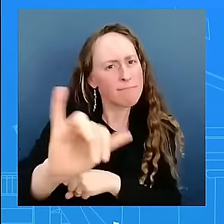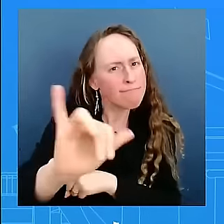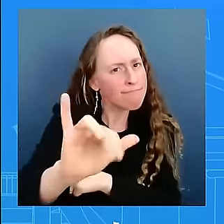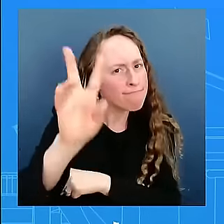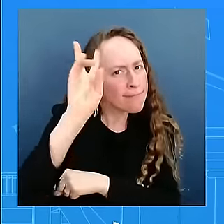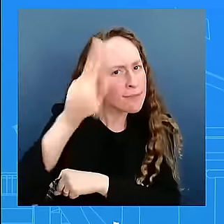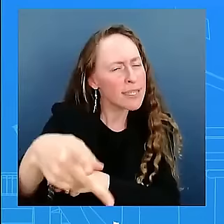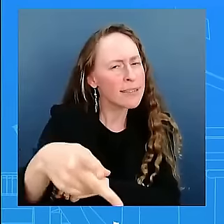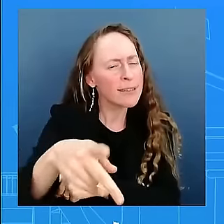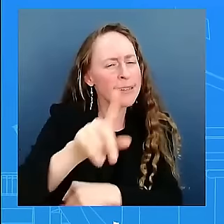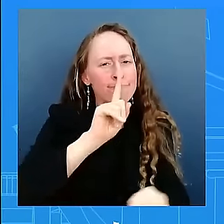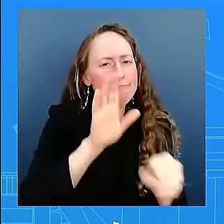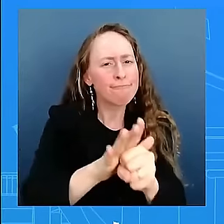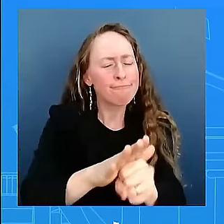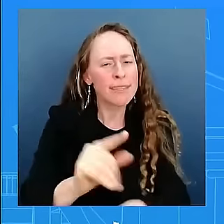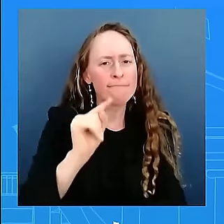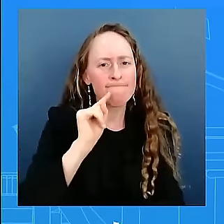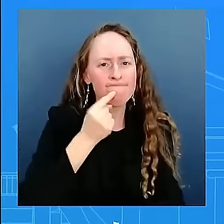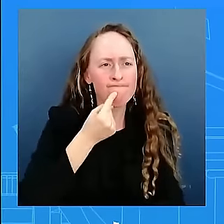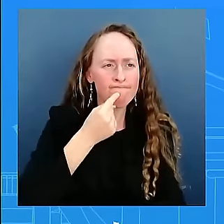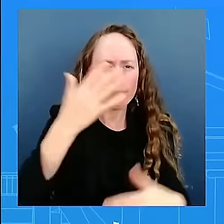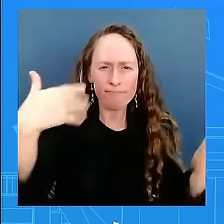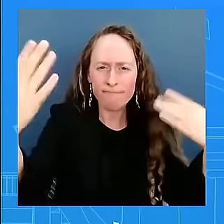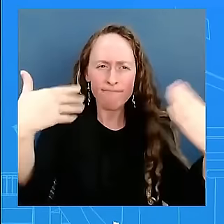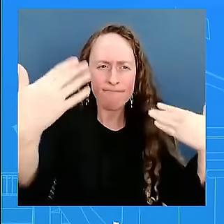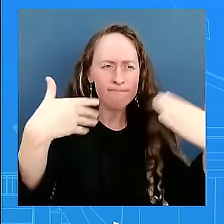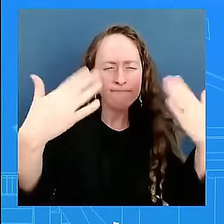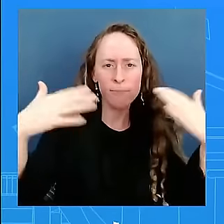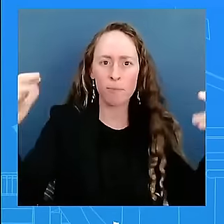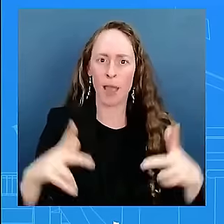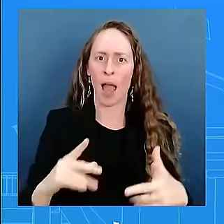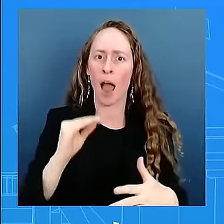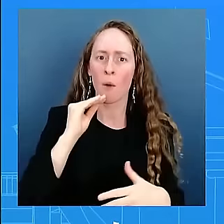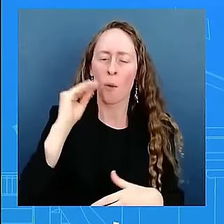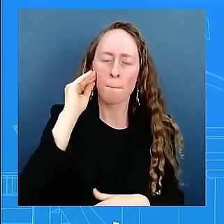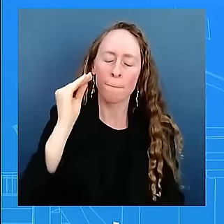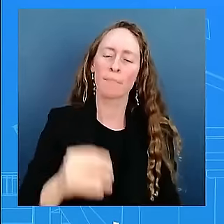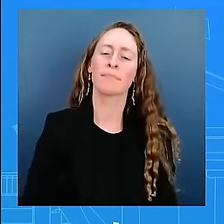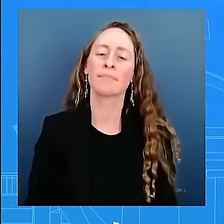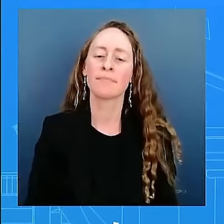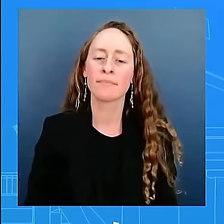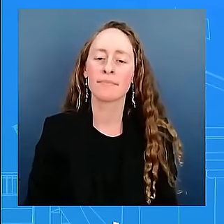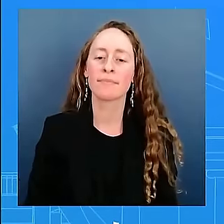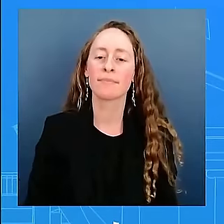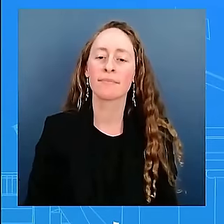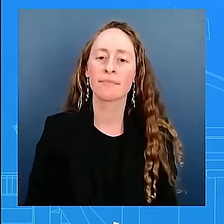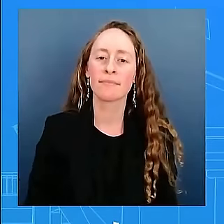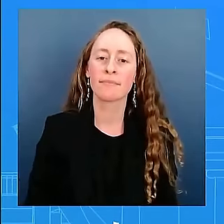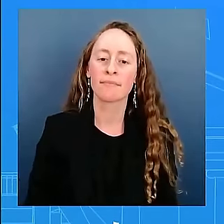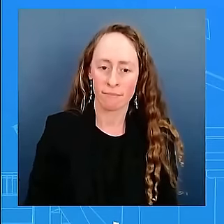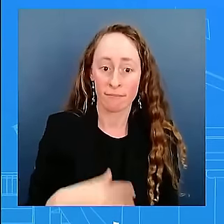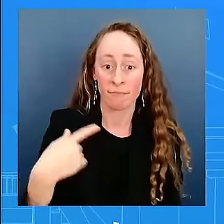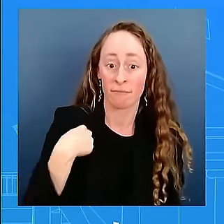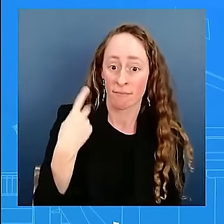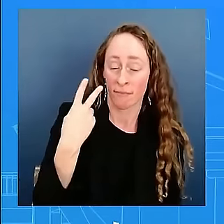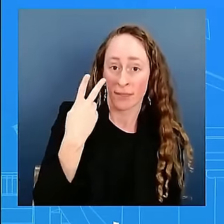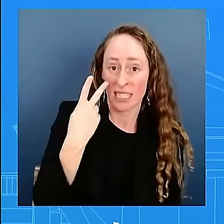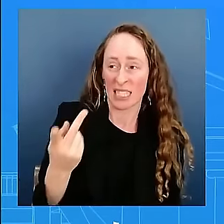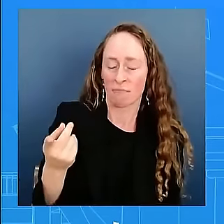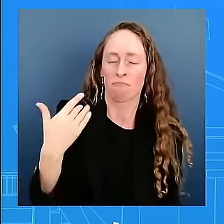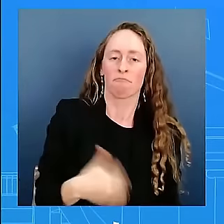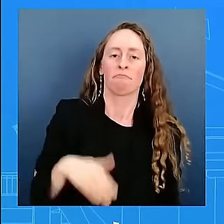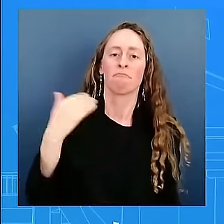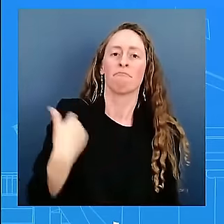that. And I think it sends, today and many other days that we've been able to get this done, it sends a message to the American